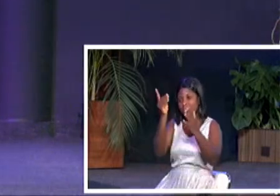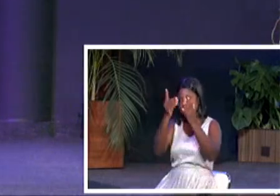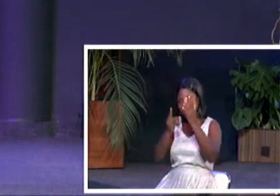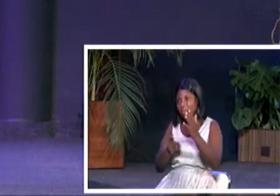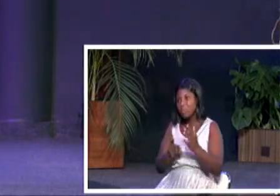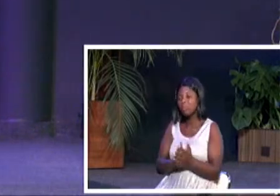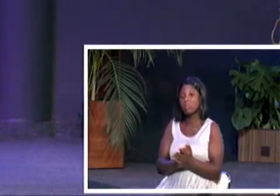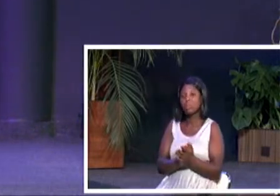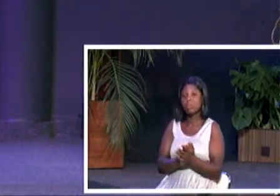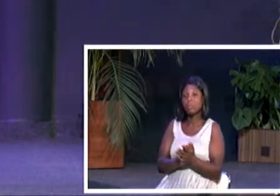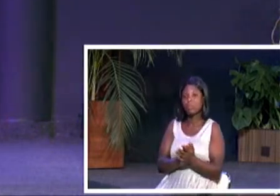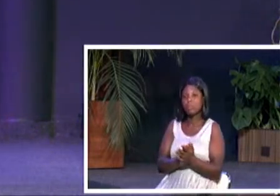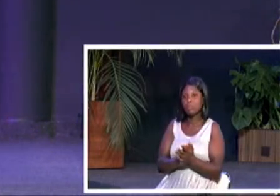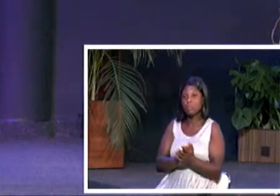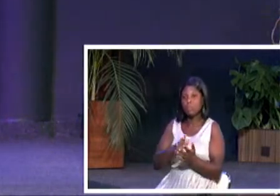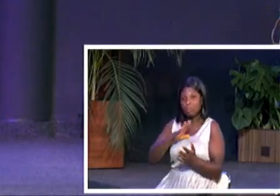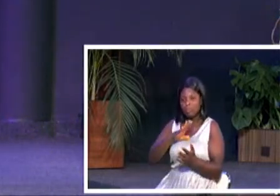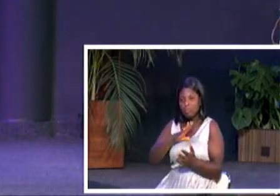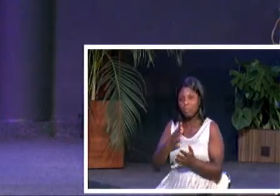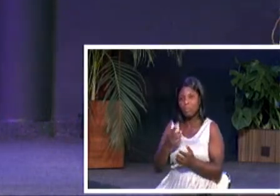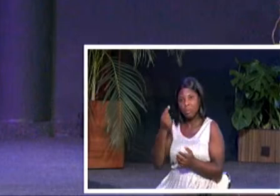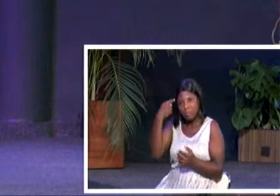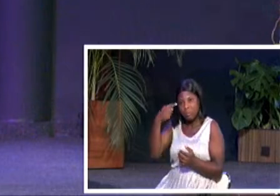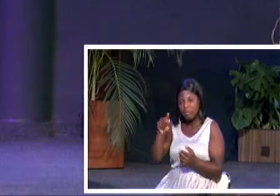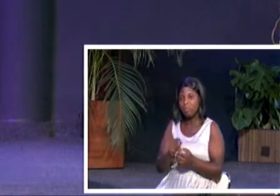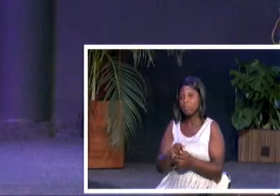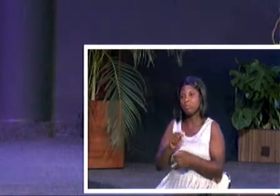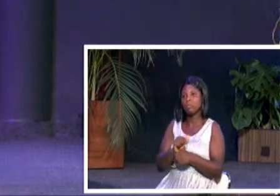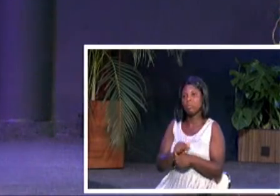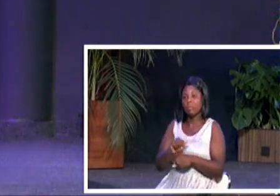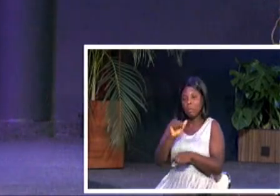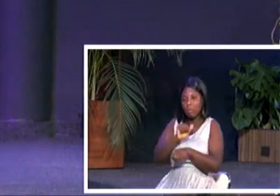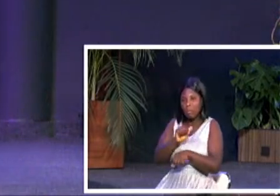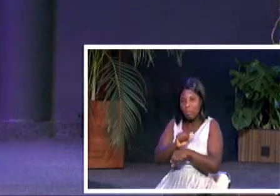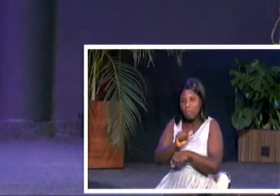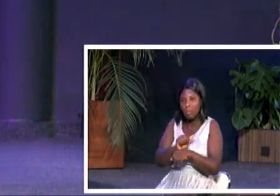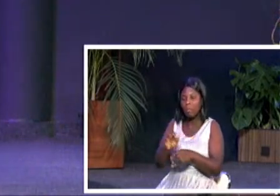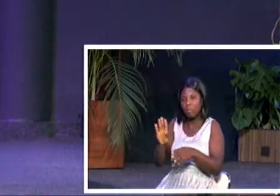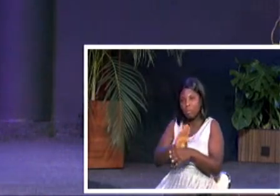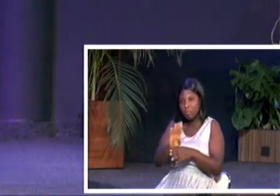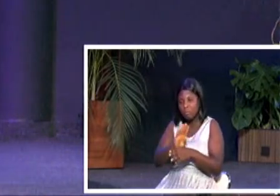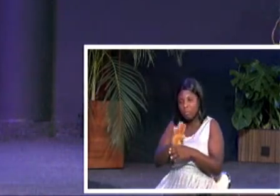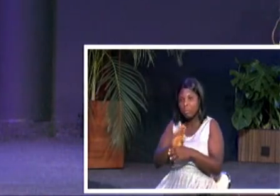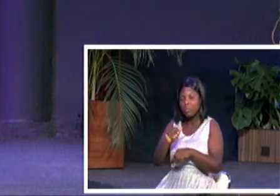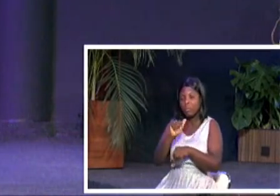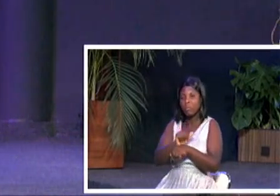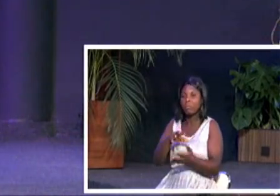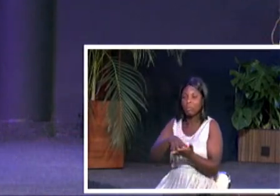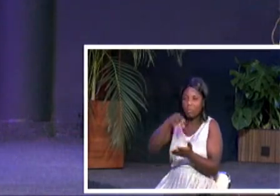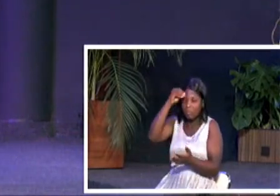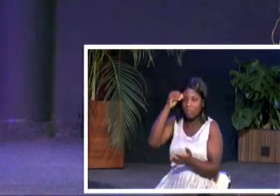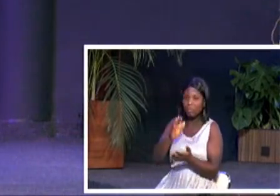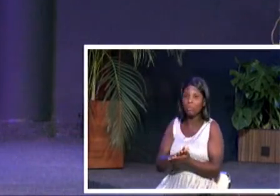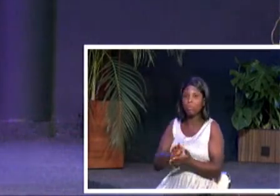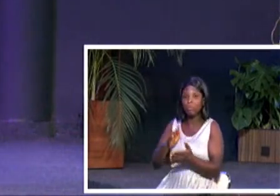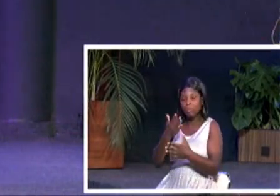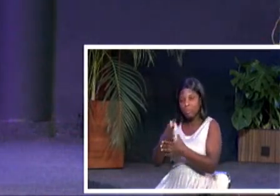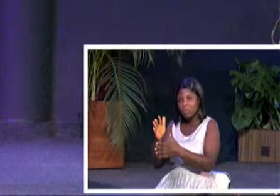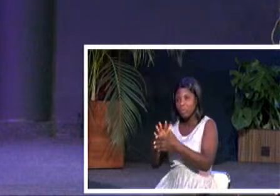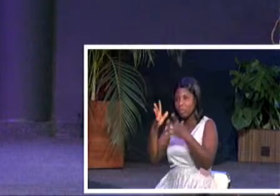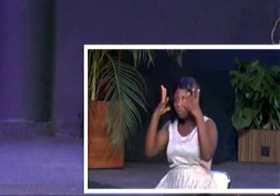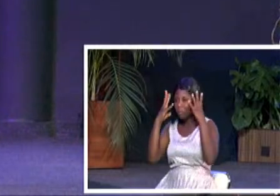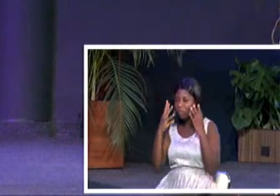an integral part of the program. We would love to hear from you. Kindly send us your question. Share your experiences with us.